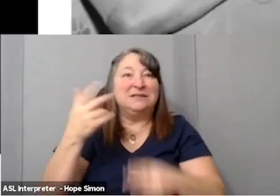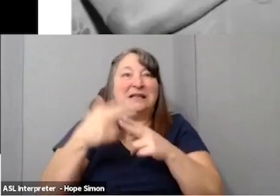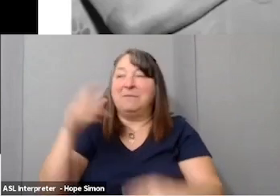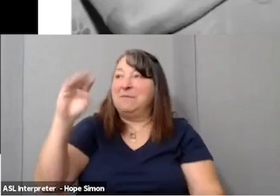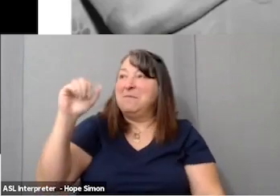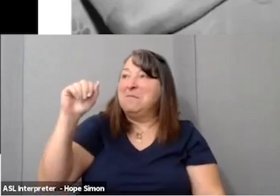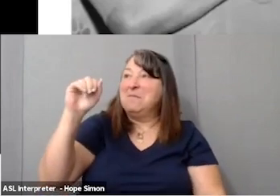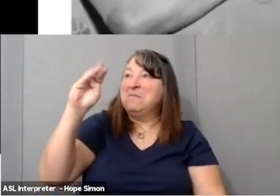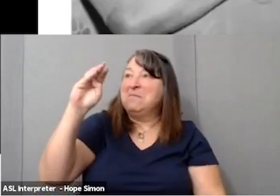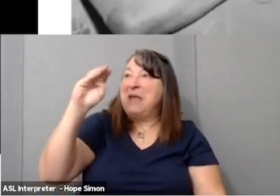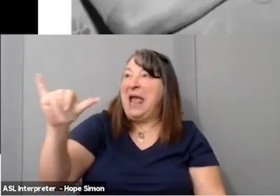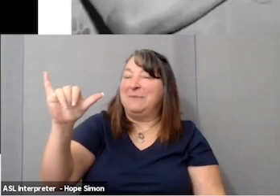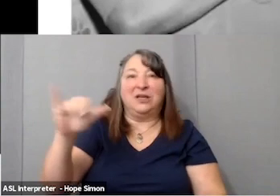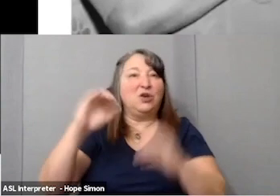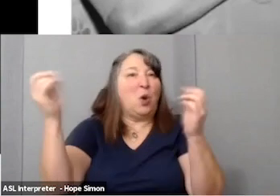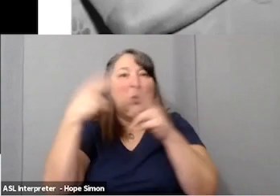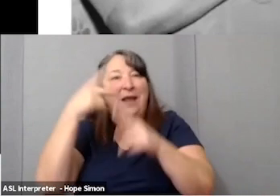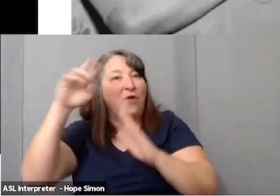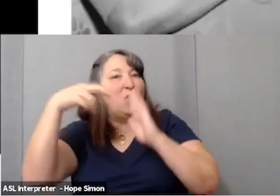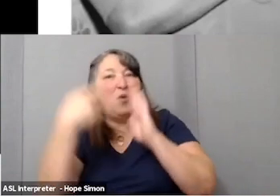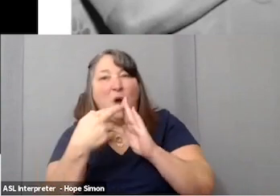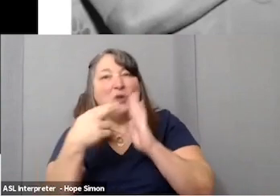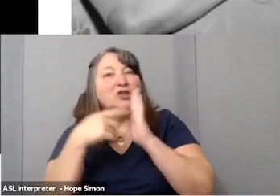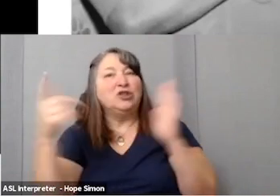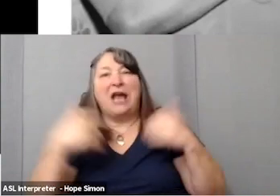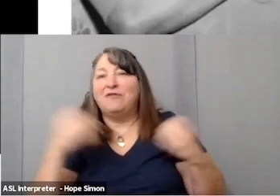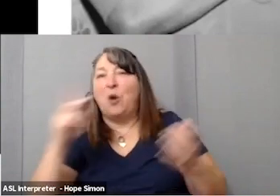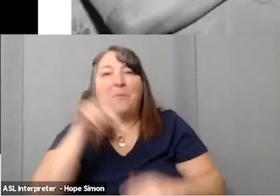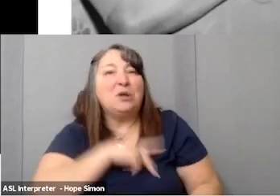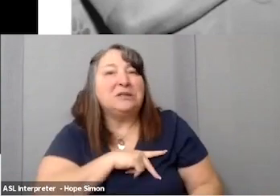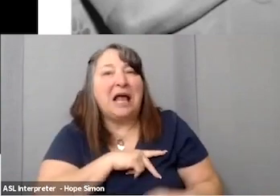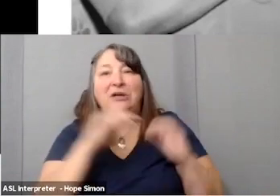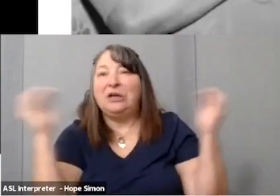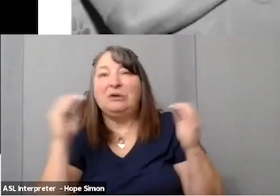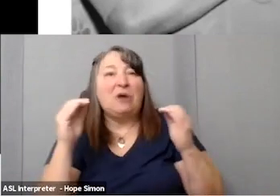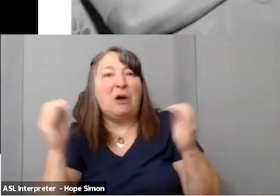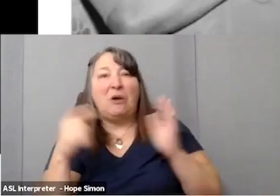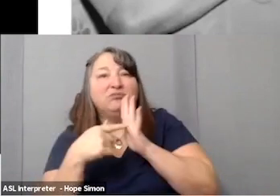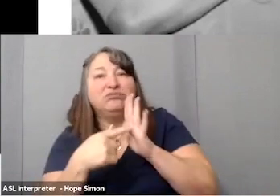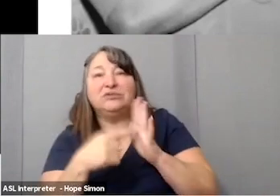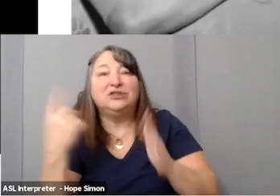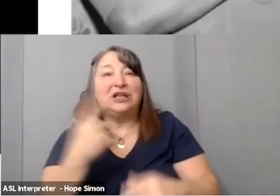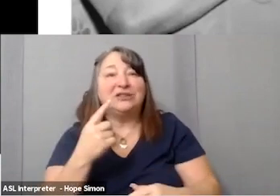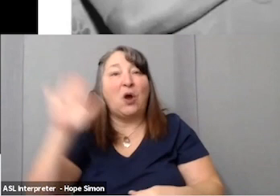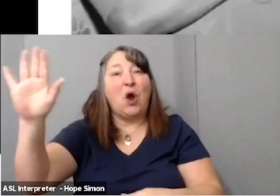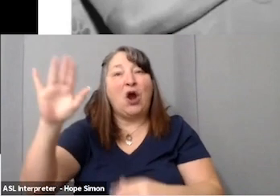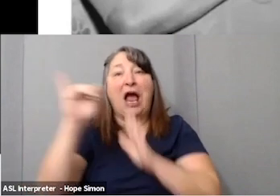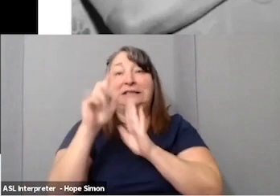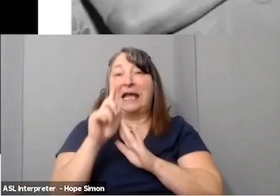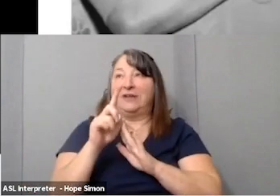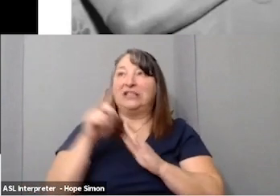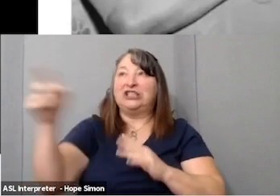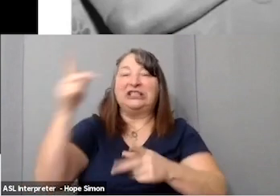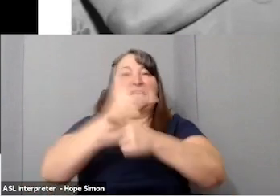her role, it shows that she is without personality or agency. So she's just known as her identity as